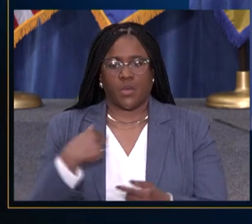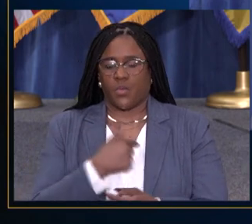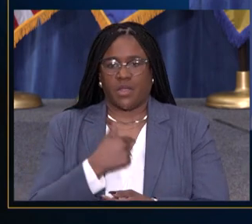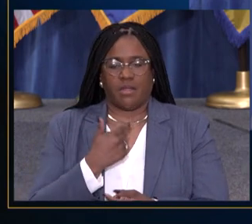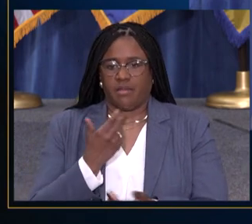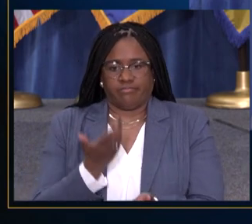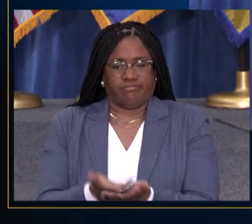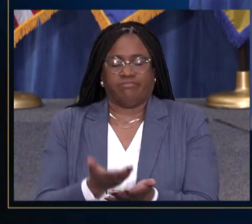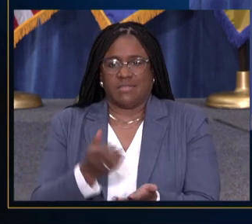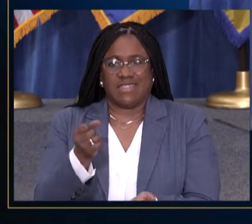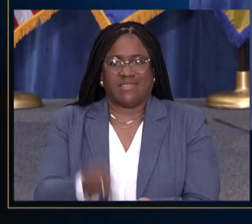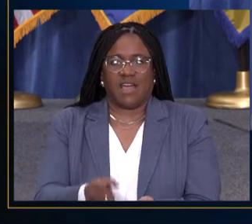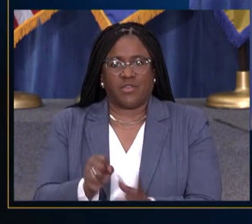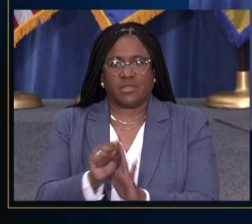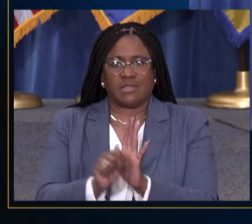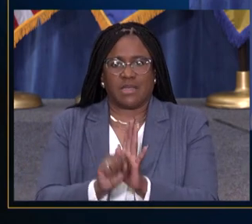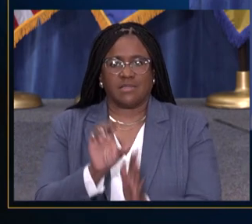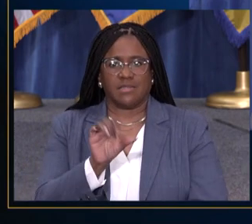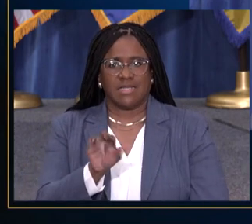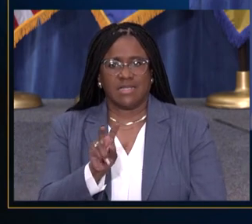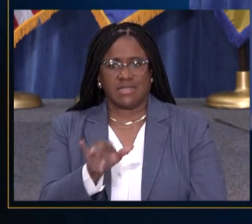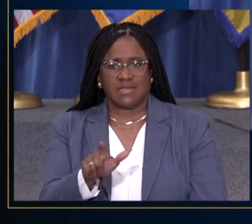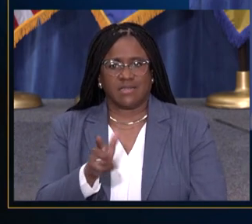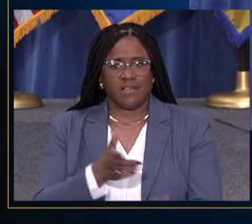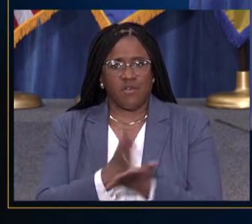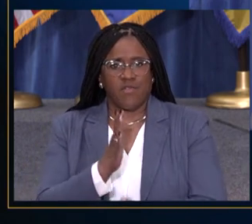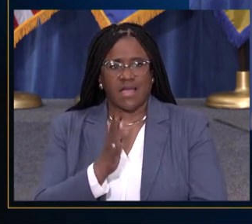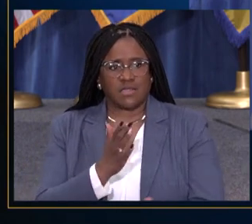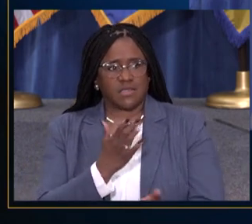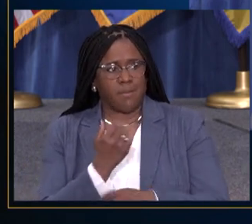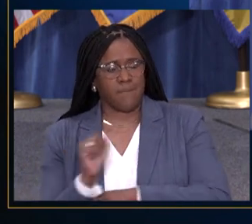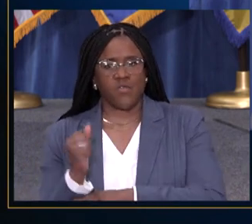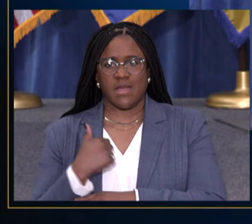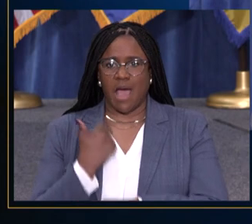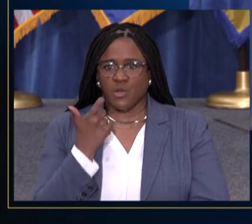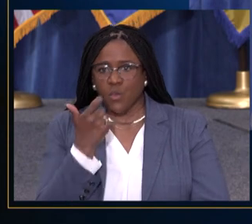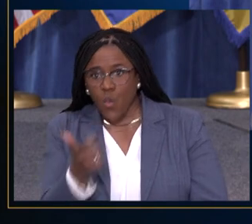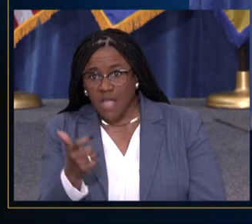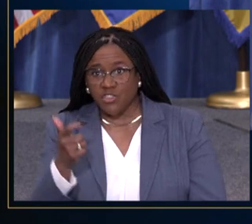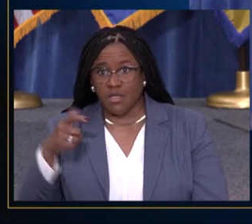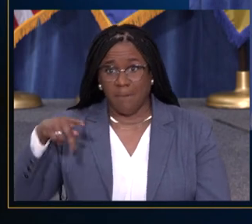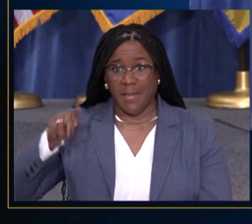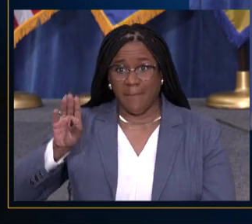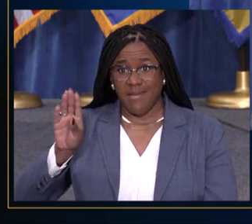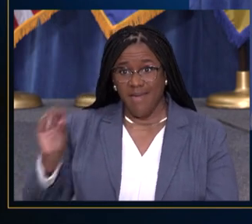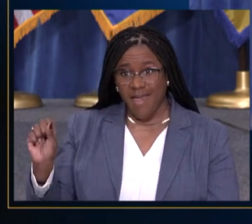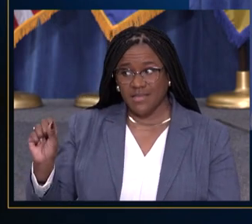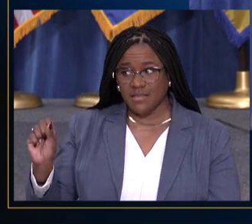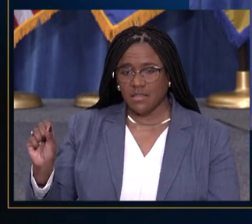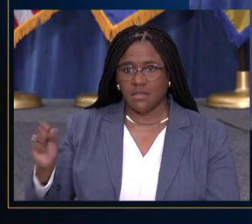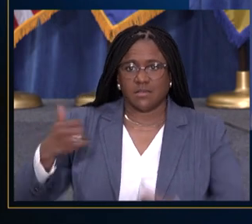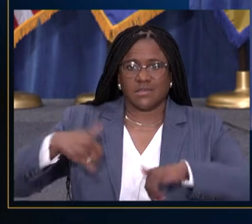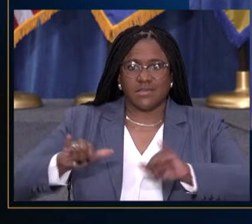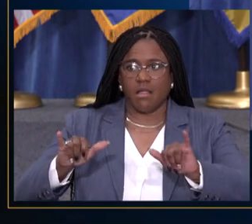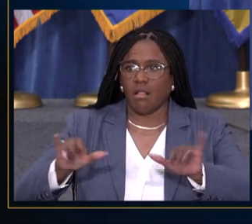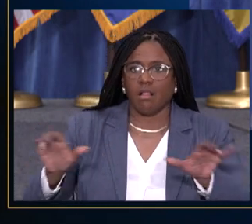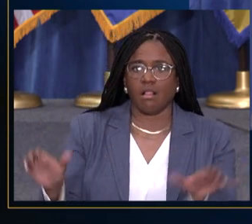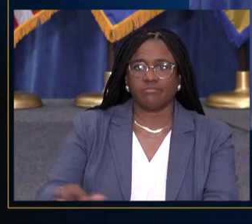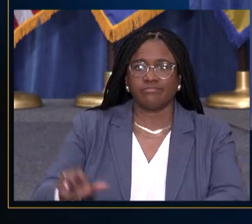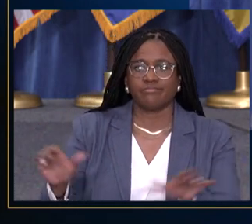southern states where the civil rights movement that I was watching on PBS was still alive and